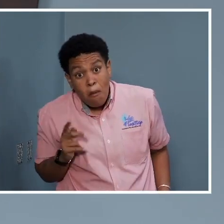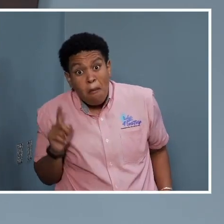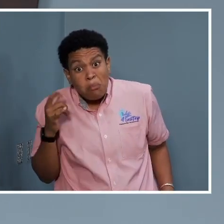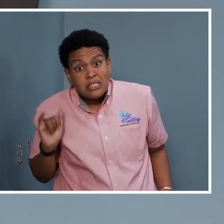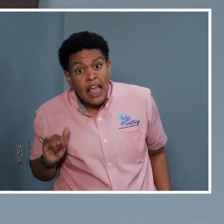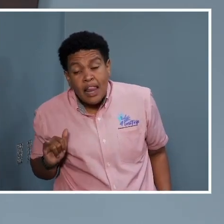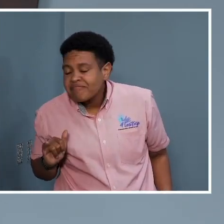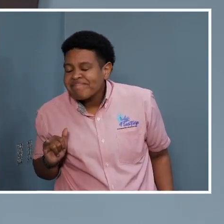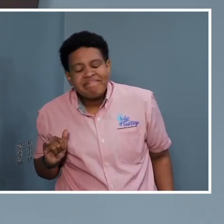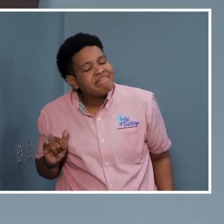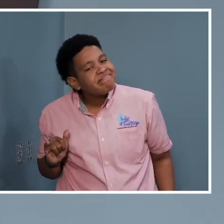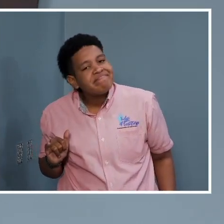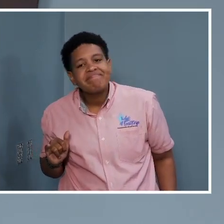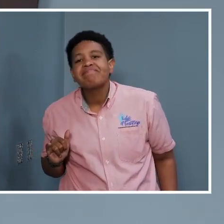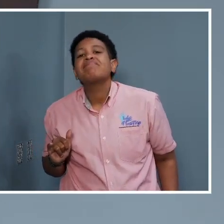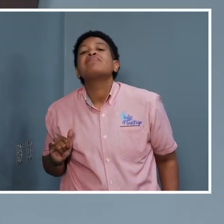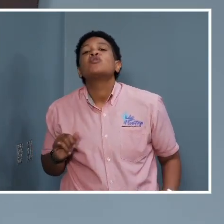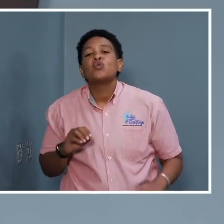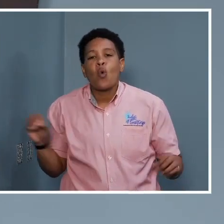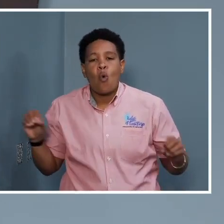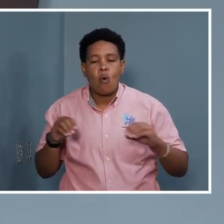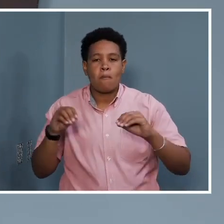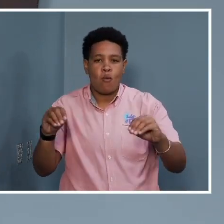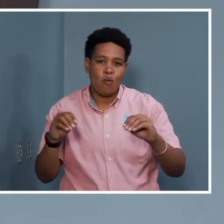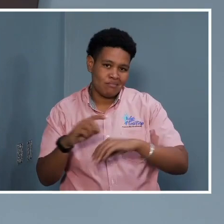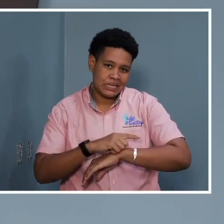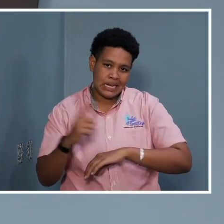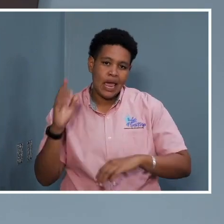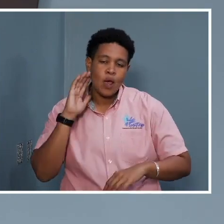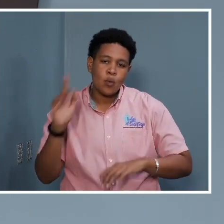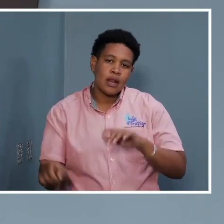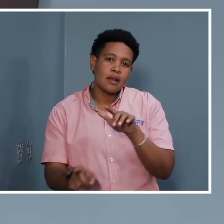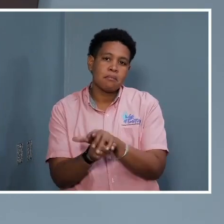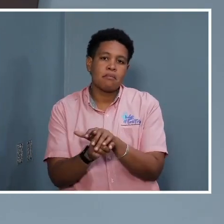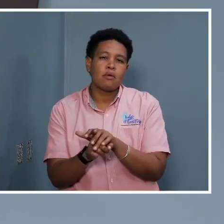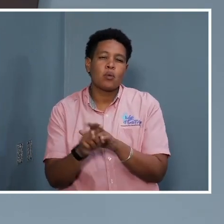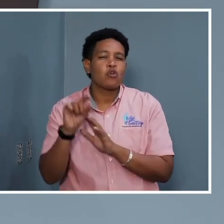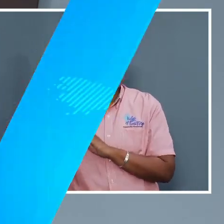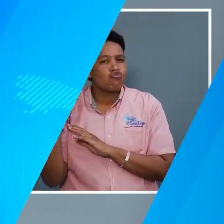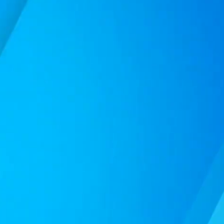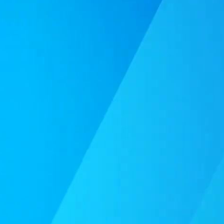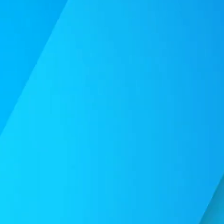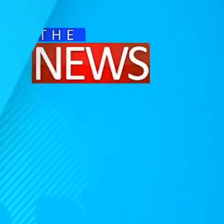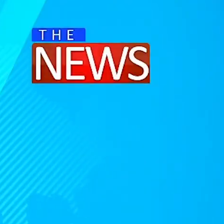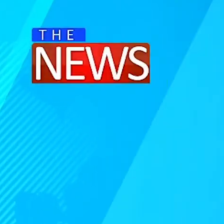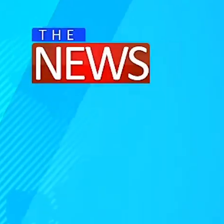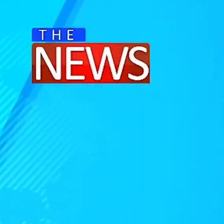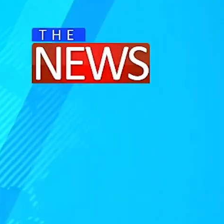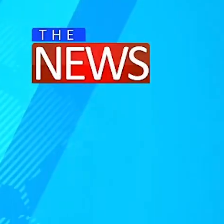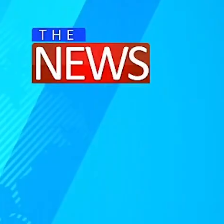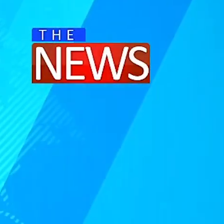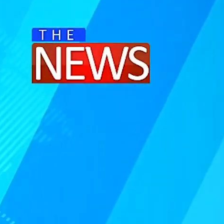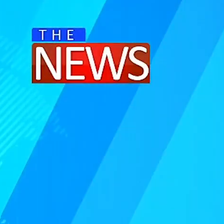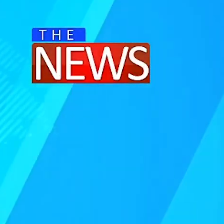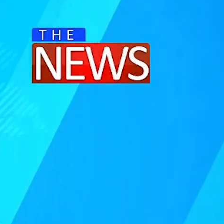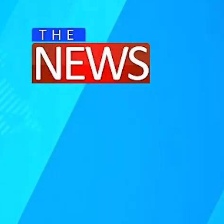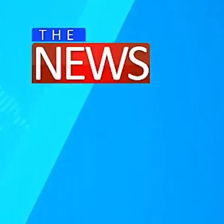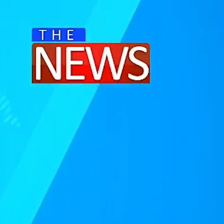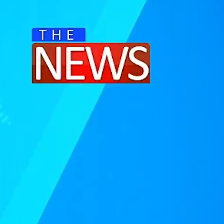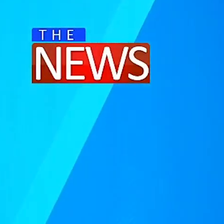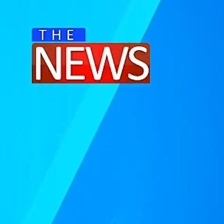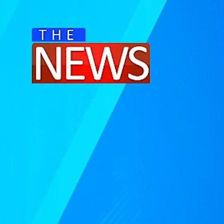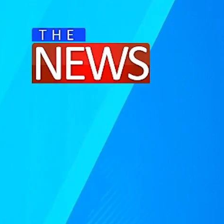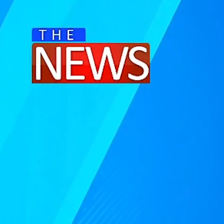are gradually easing in the tighter measures so that people can prepare. Starting next